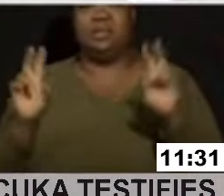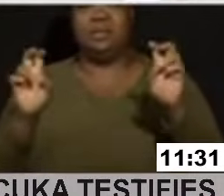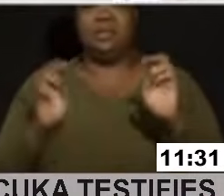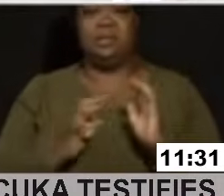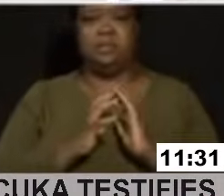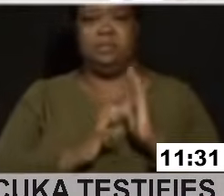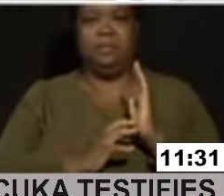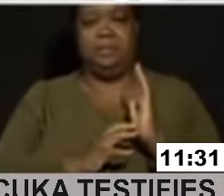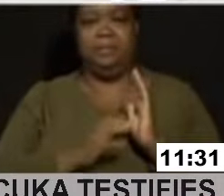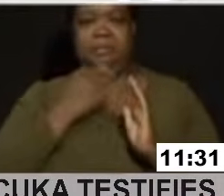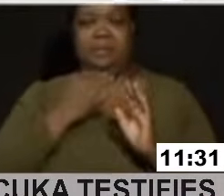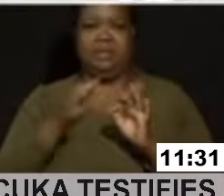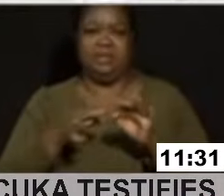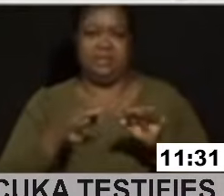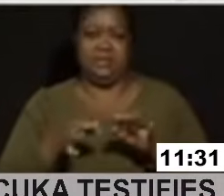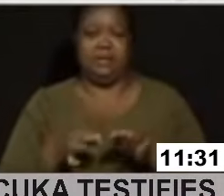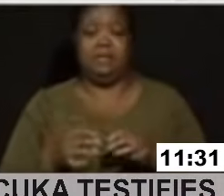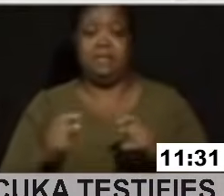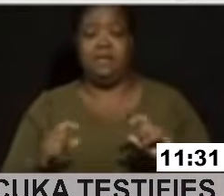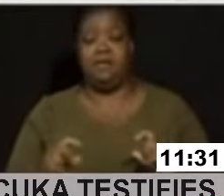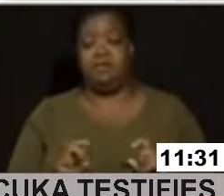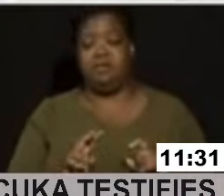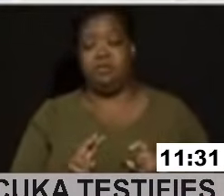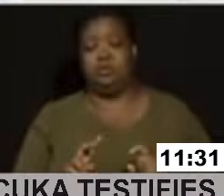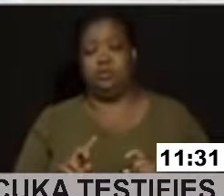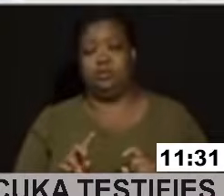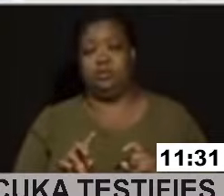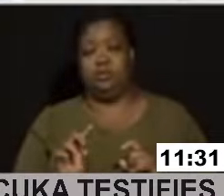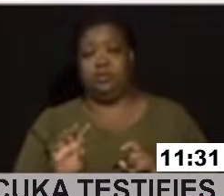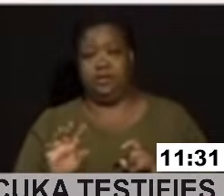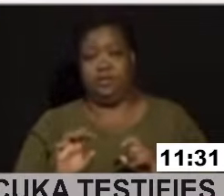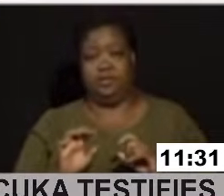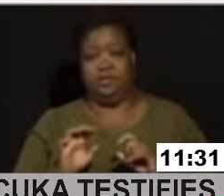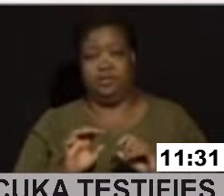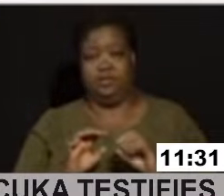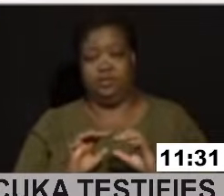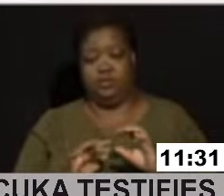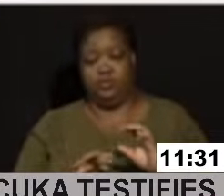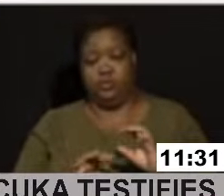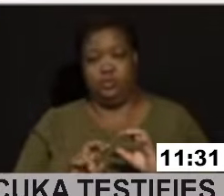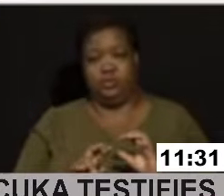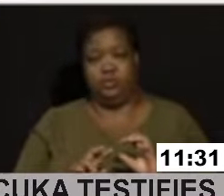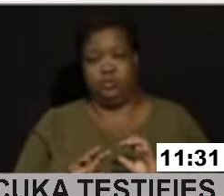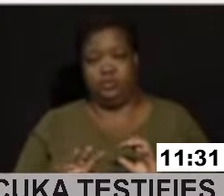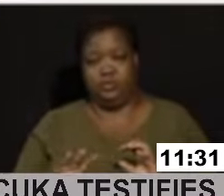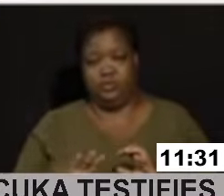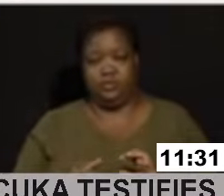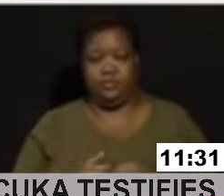paragraphs 25 to 34 of your statement. Yes.